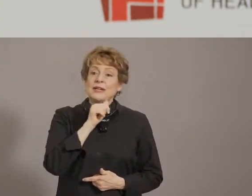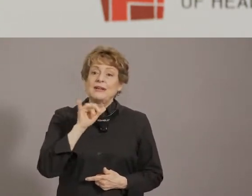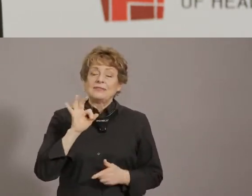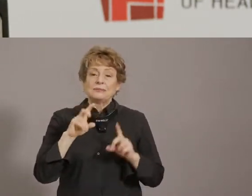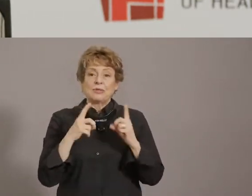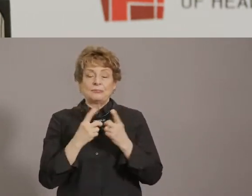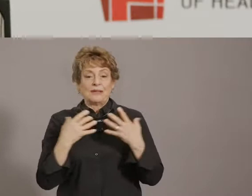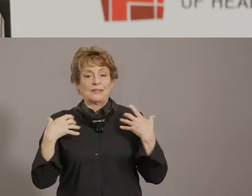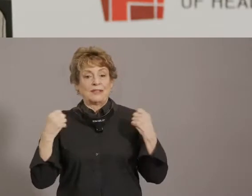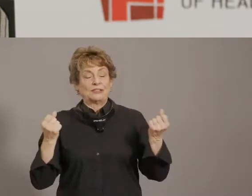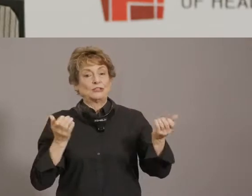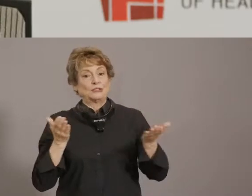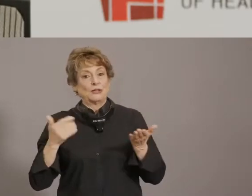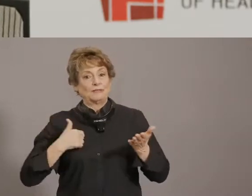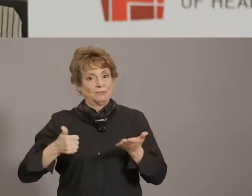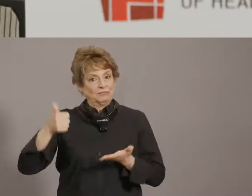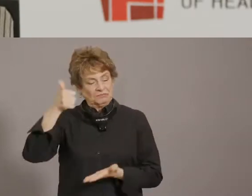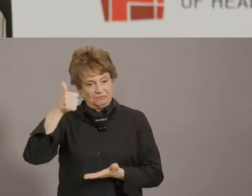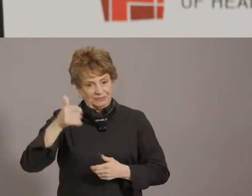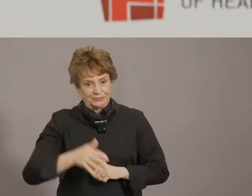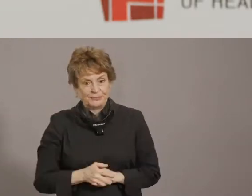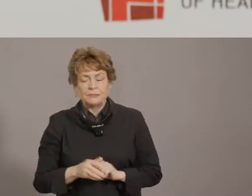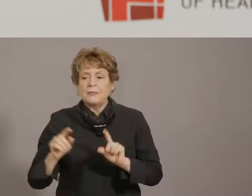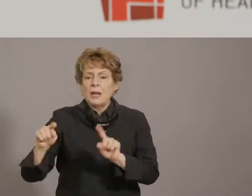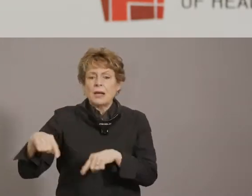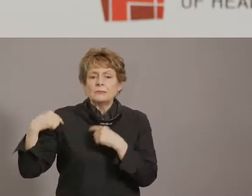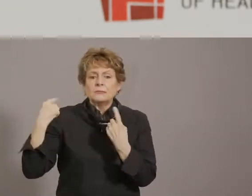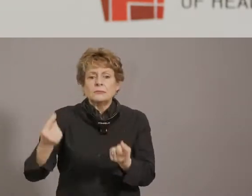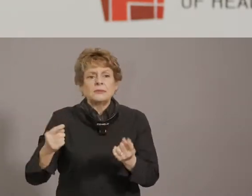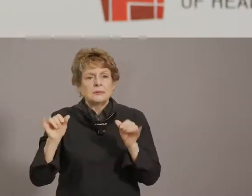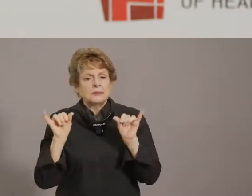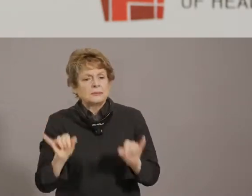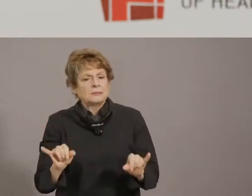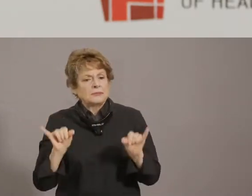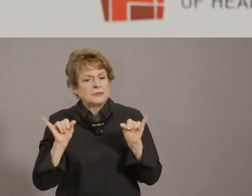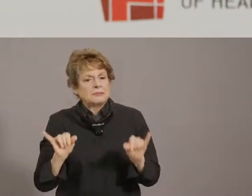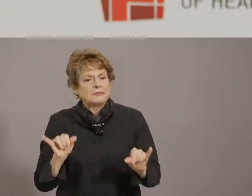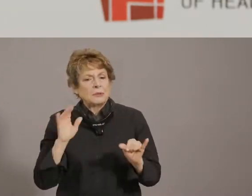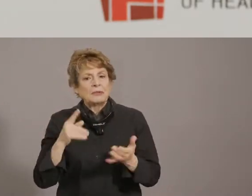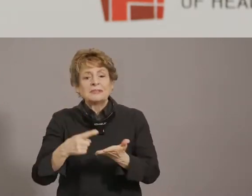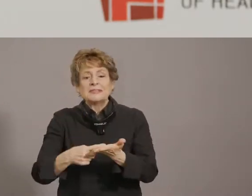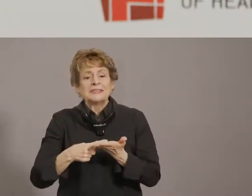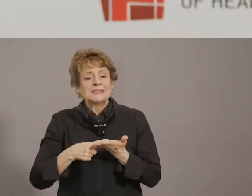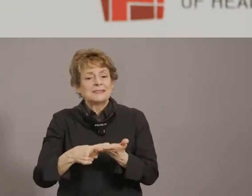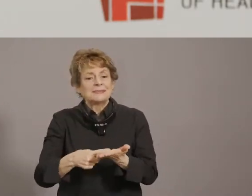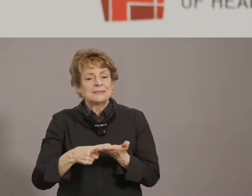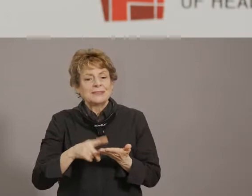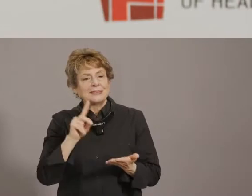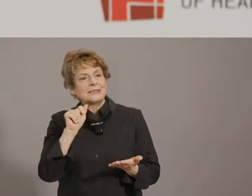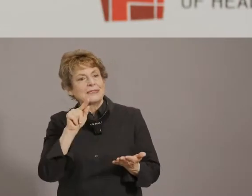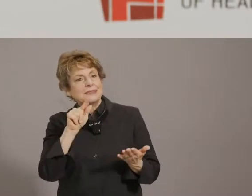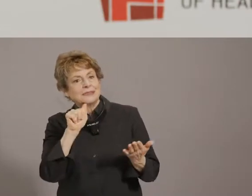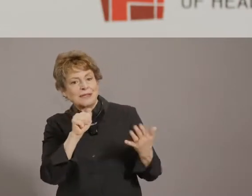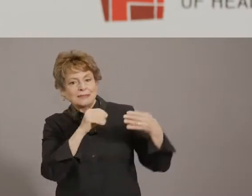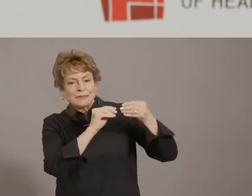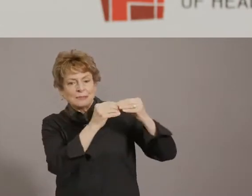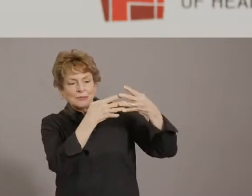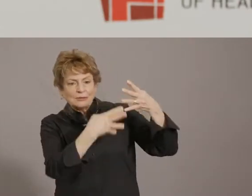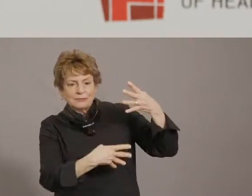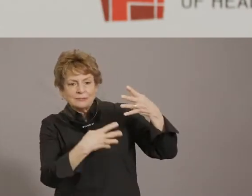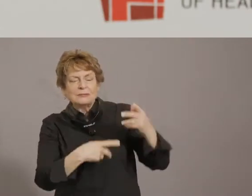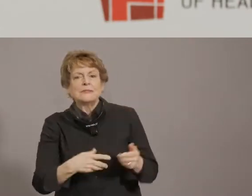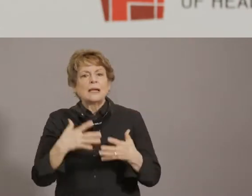similar format this week that we've used in previous weeks. I'll go through a little bit of data, some updates on vaccine distribution, and I'll leave time